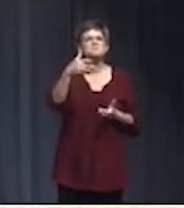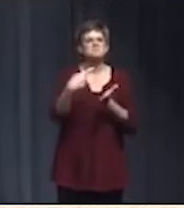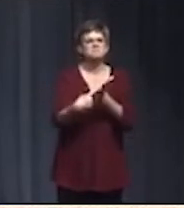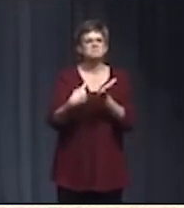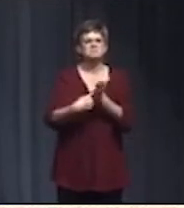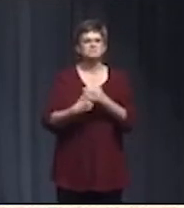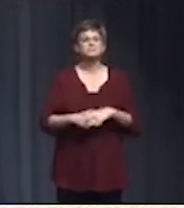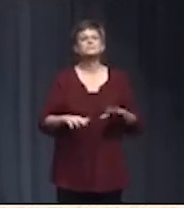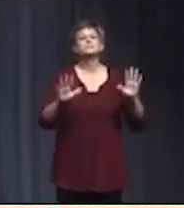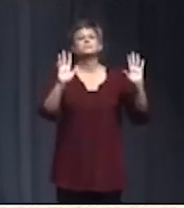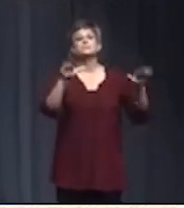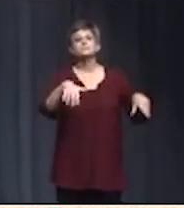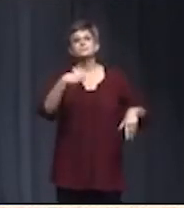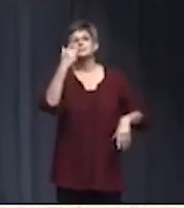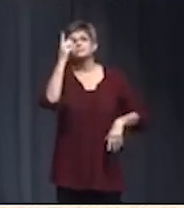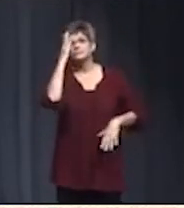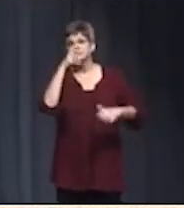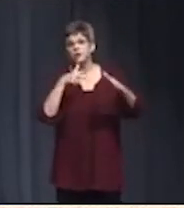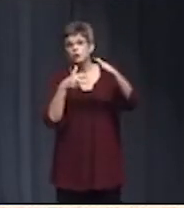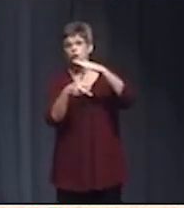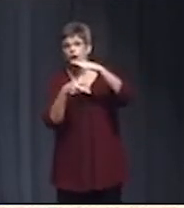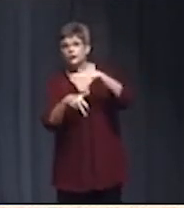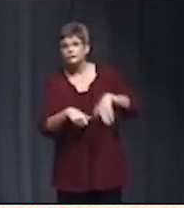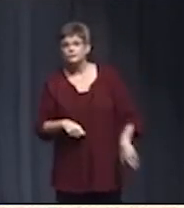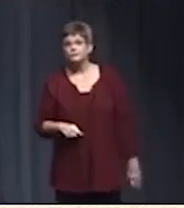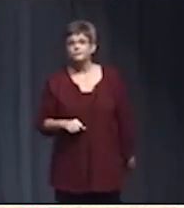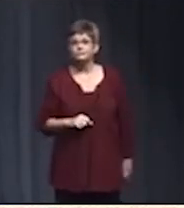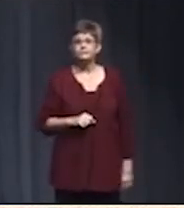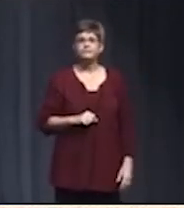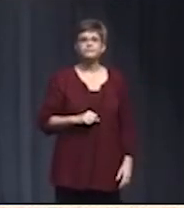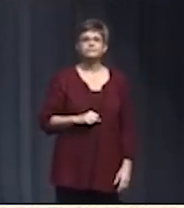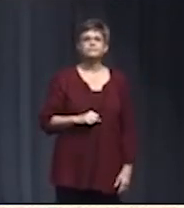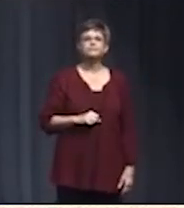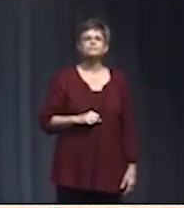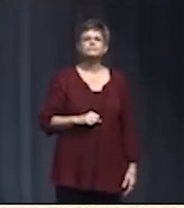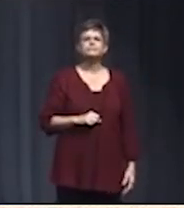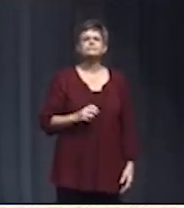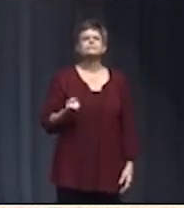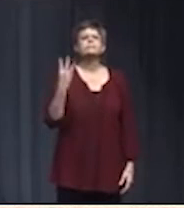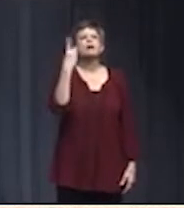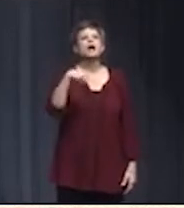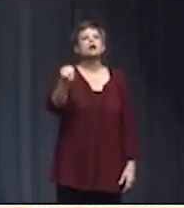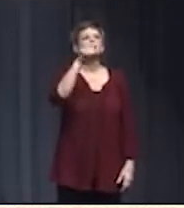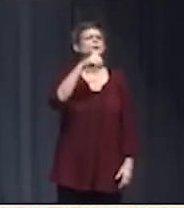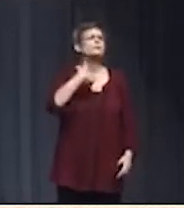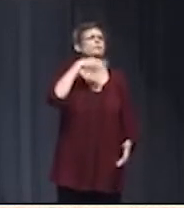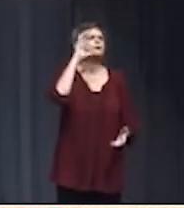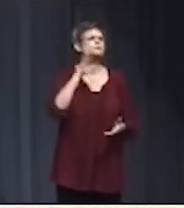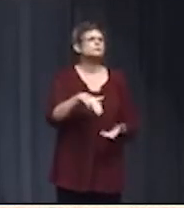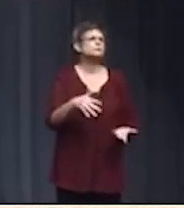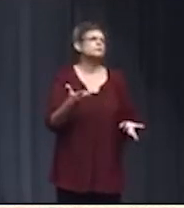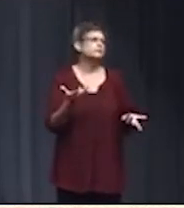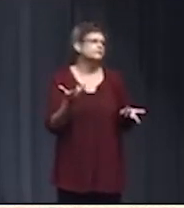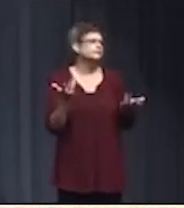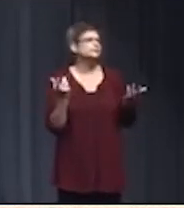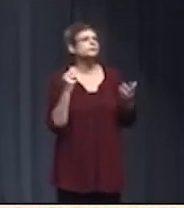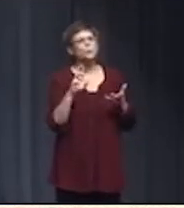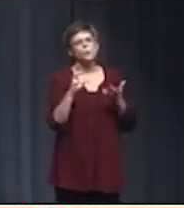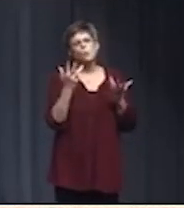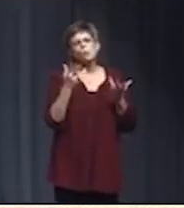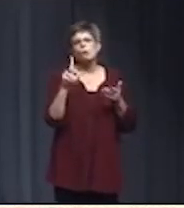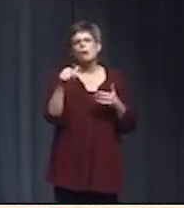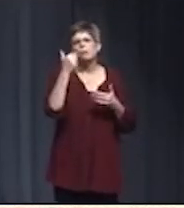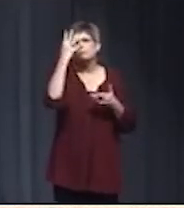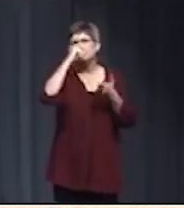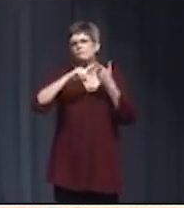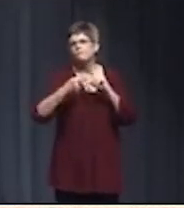The garage. How many of y'all have a spouse, a husband, or significant male